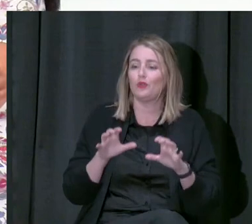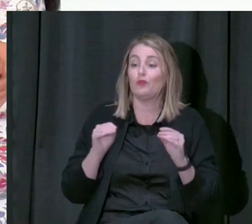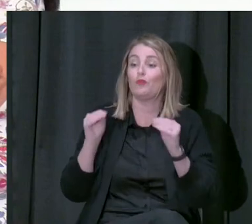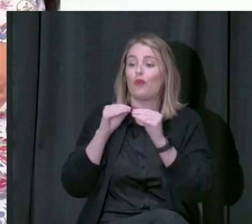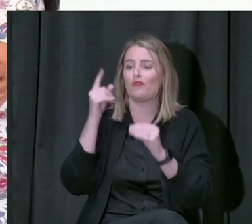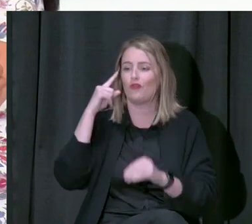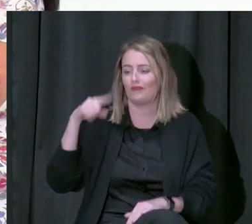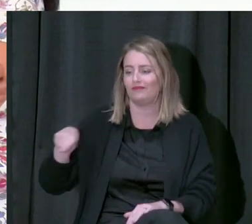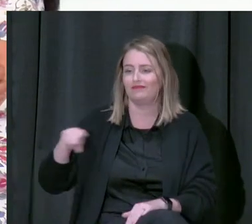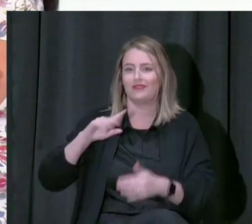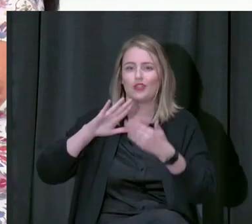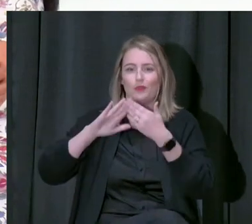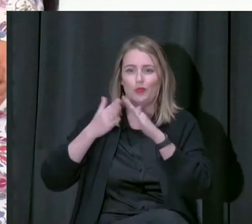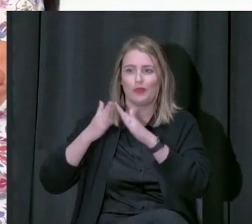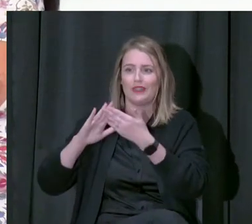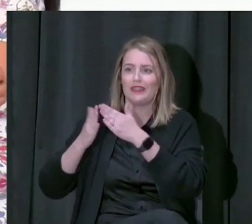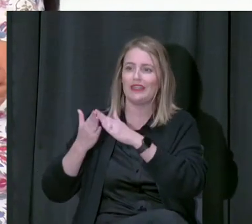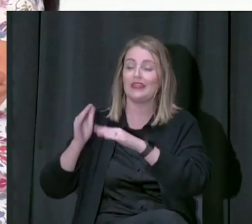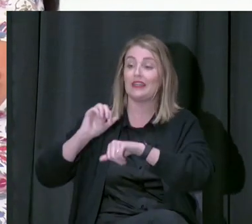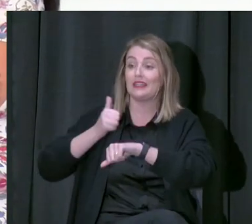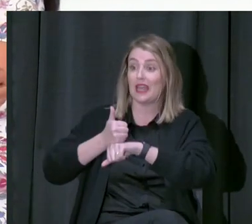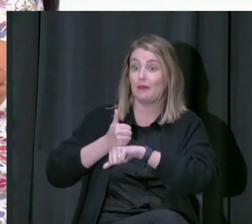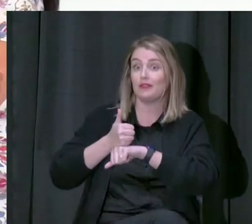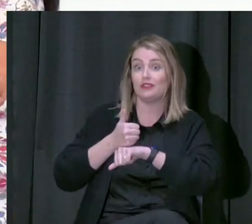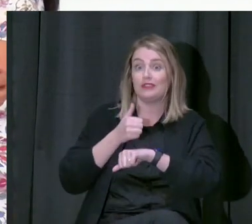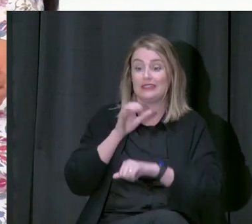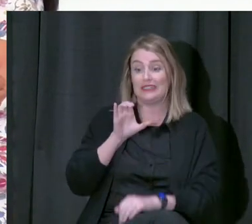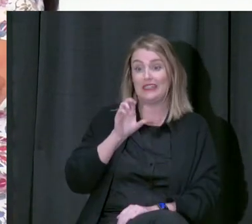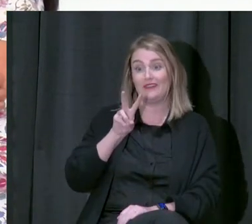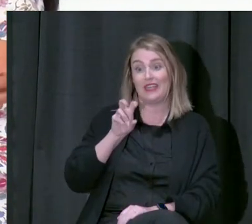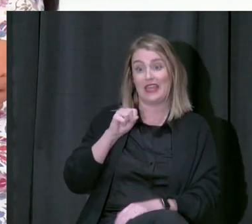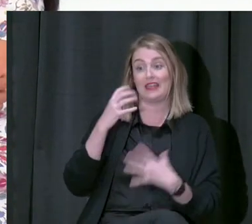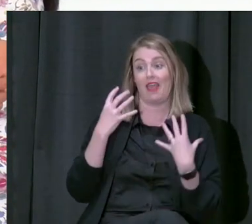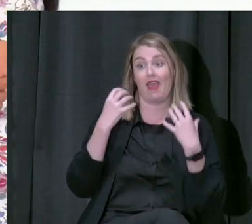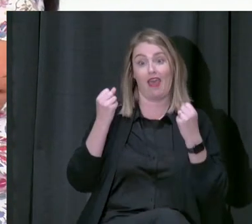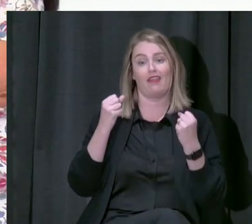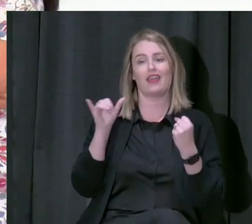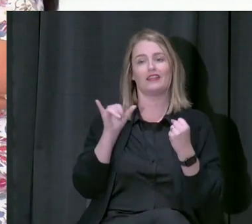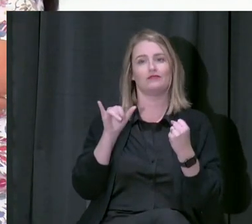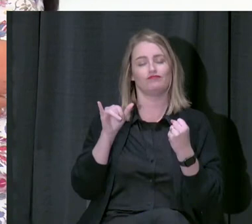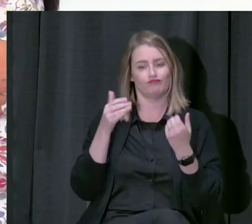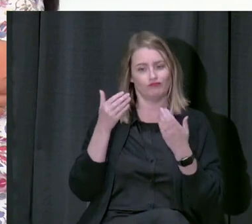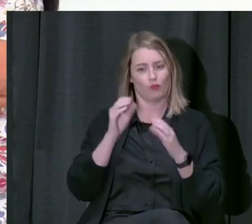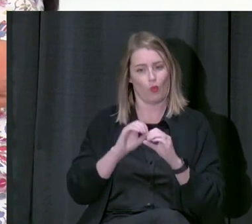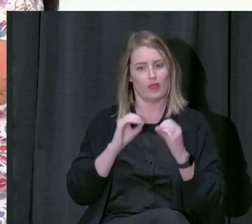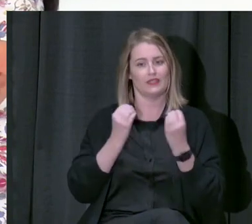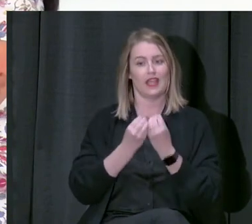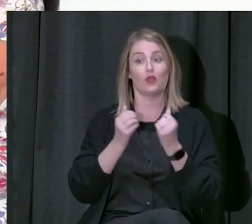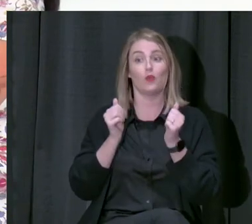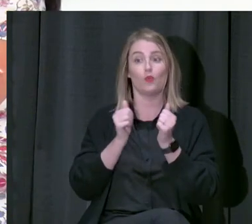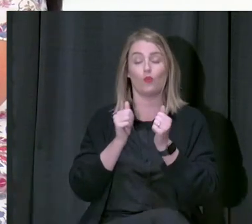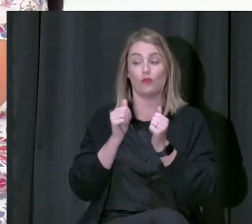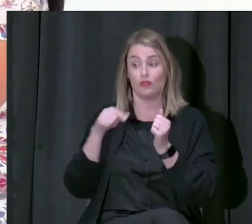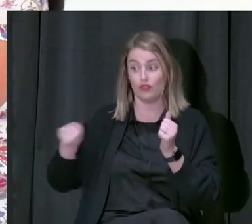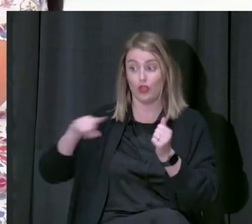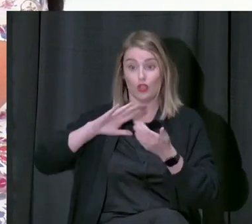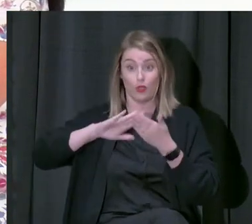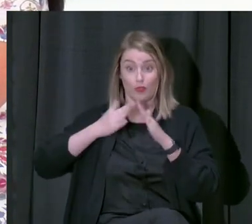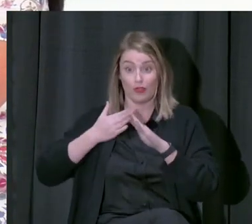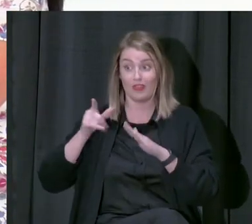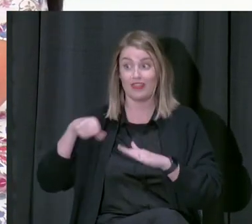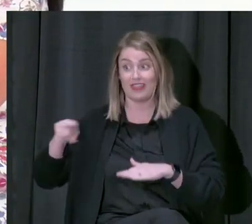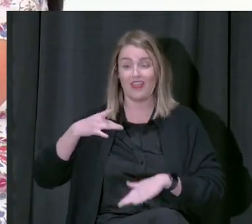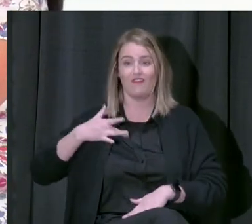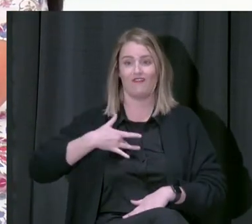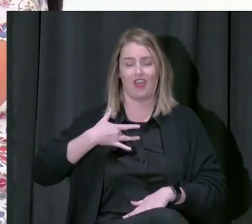get, basically establish CVS Health as an organization where the community feels, yes,